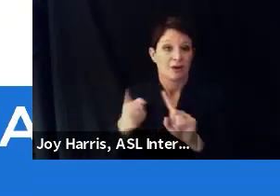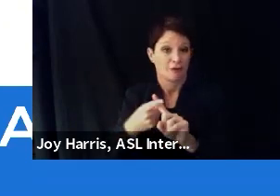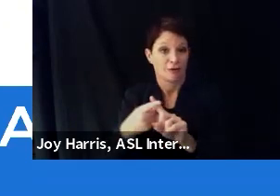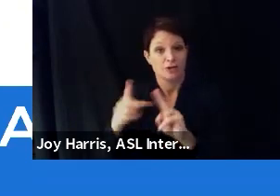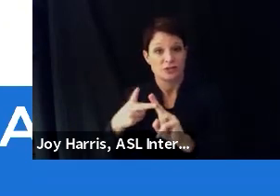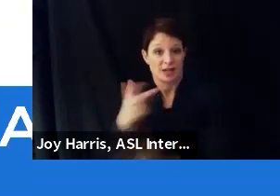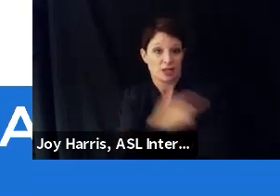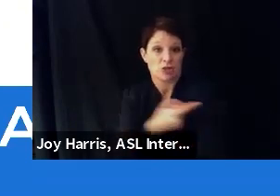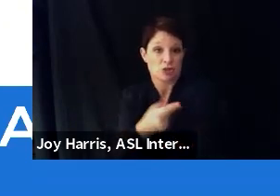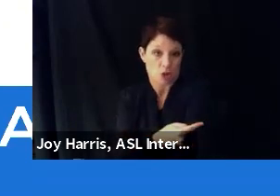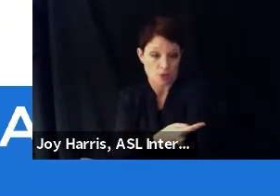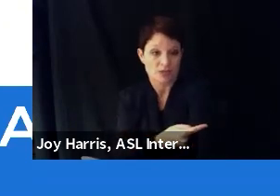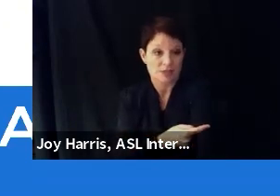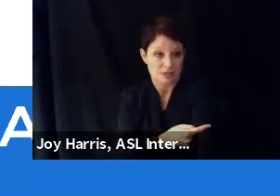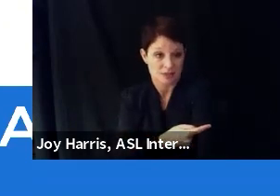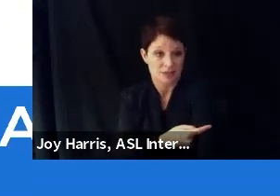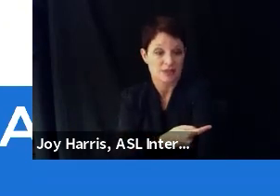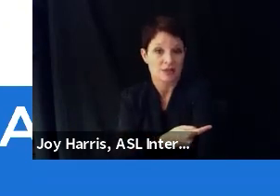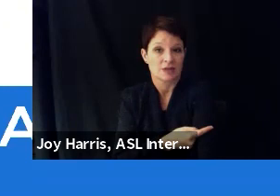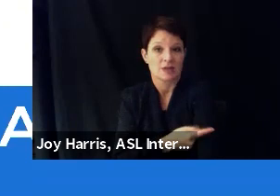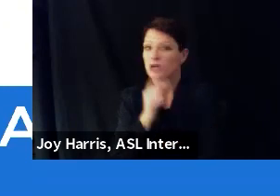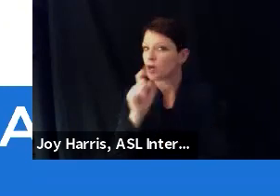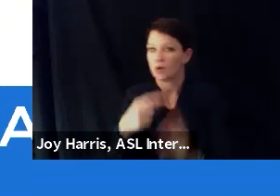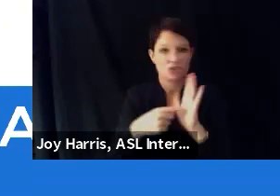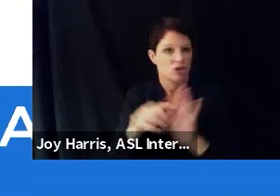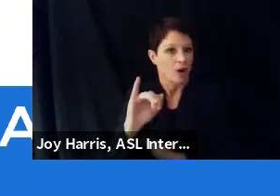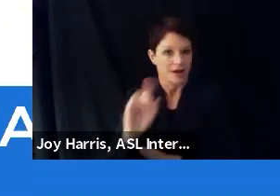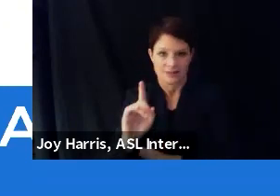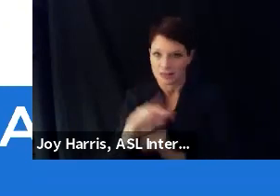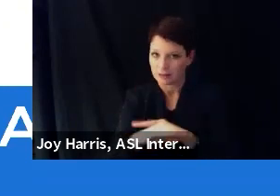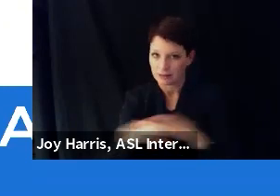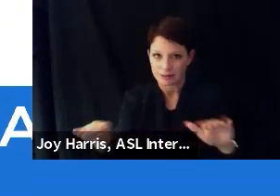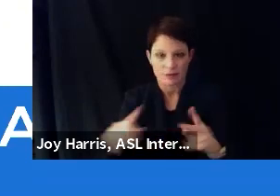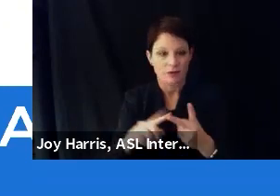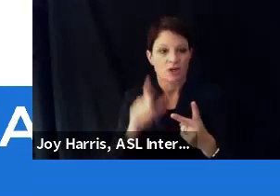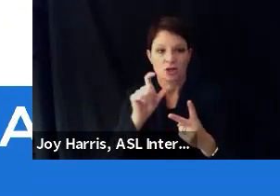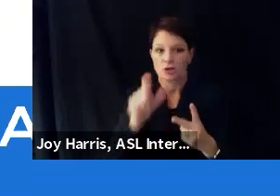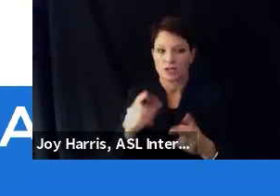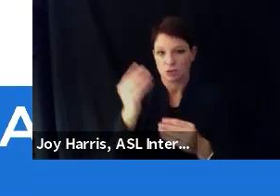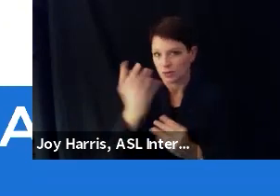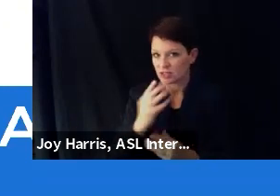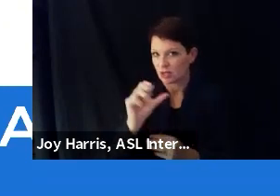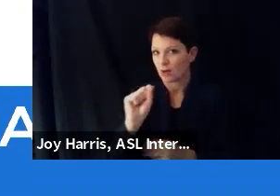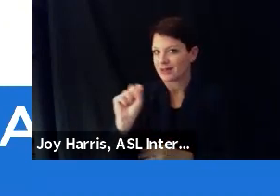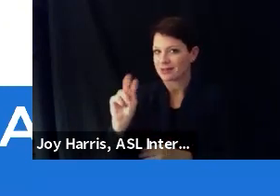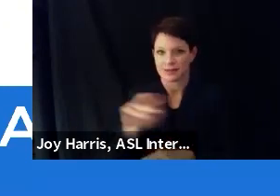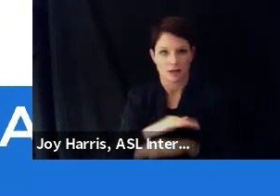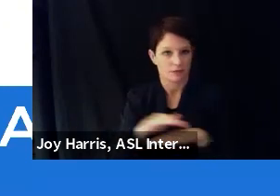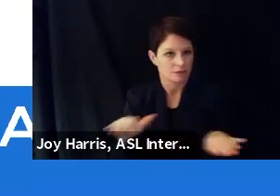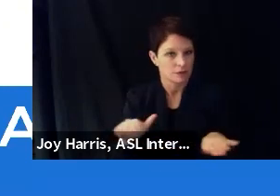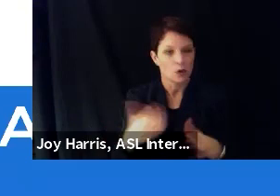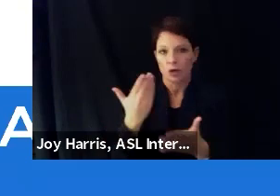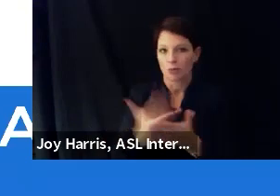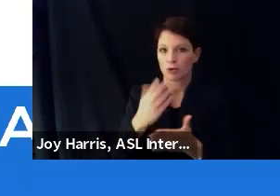second dose of your vaccine, you do not need to show ID and you do not need to share a social security number or proof